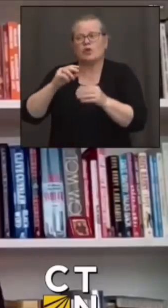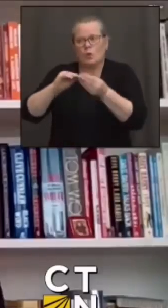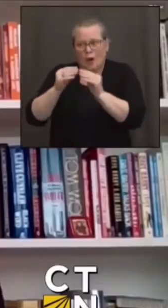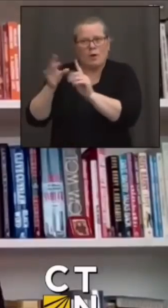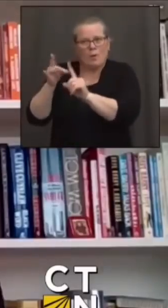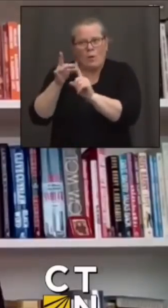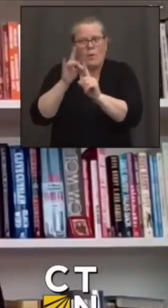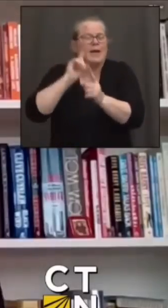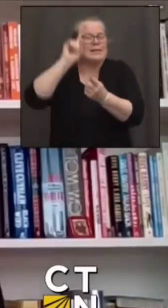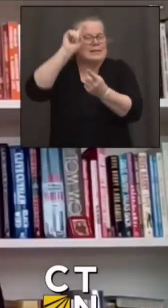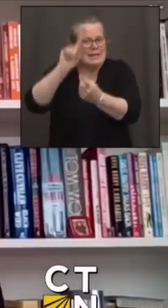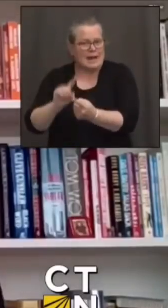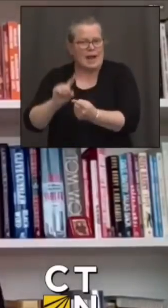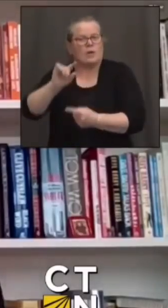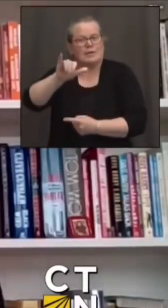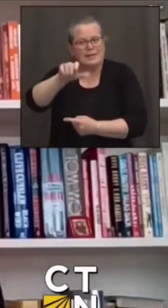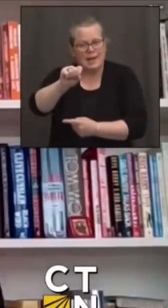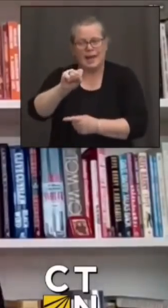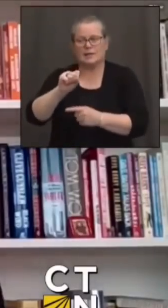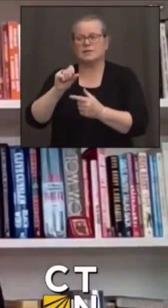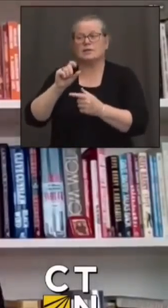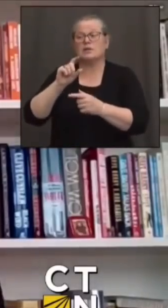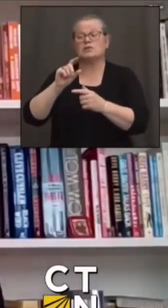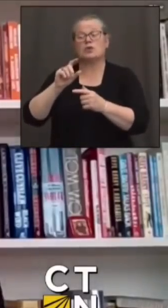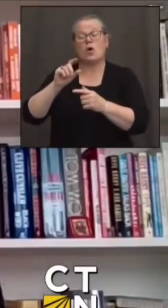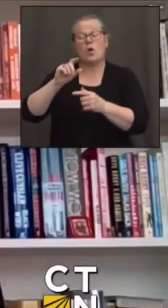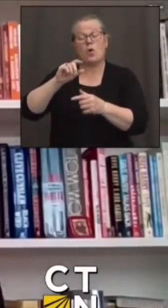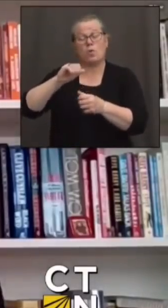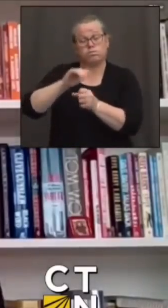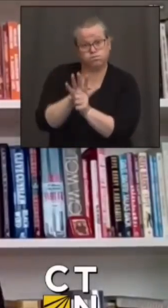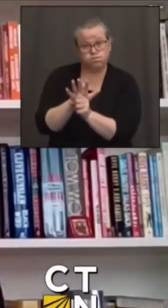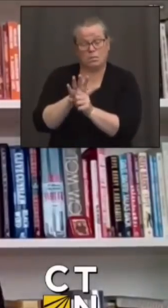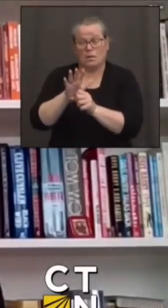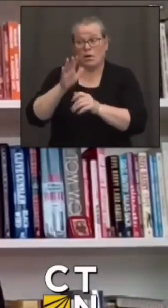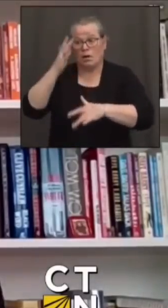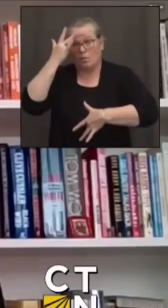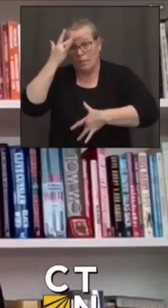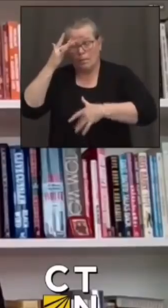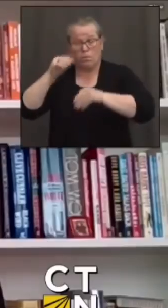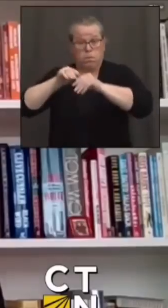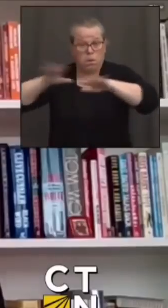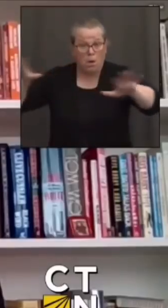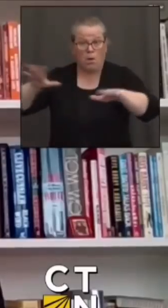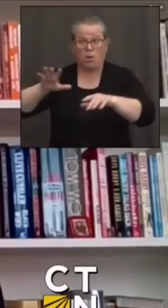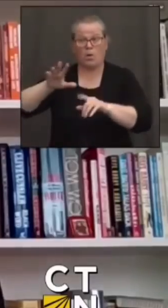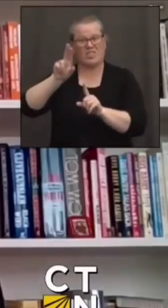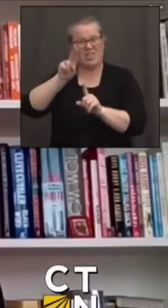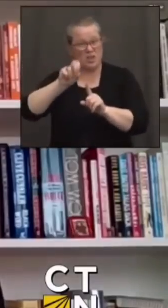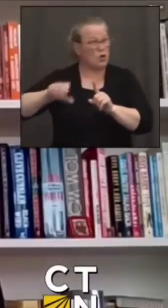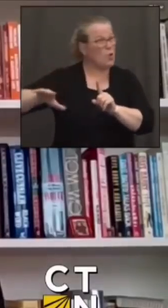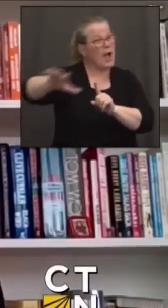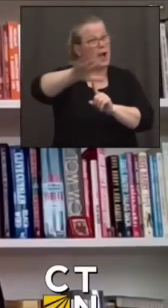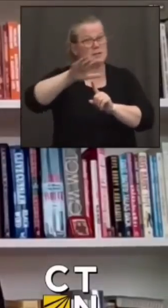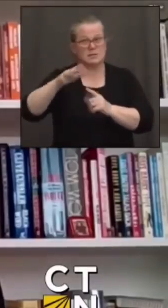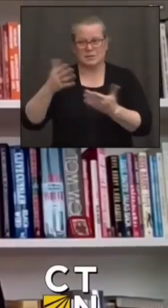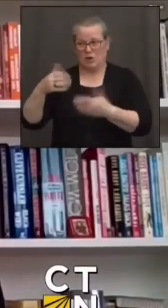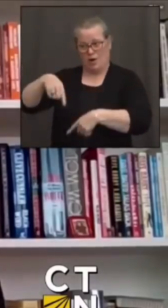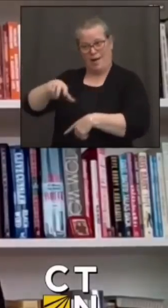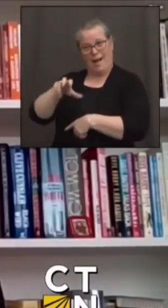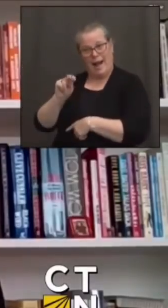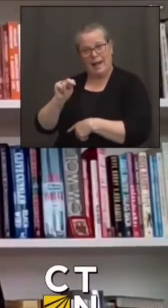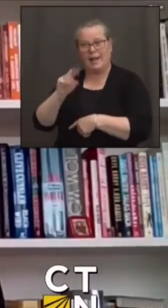the way that we're going to end the pandemic in the United States, in Connecticut, and around the world is by making